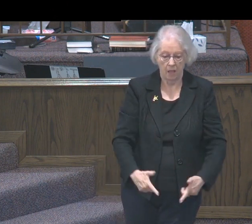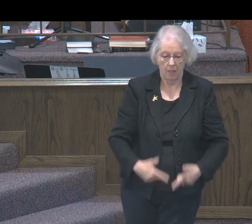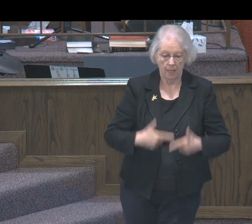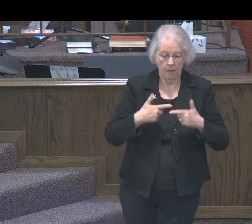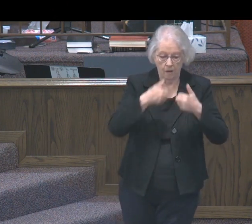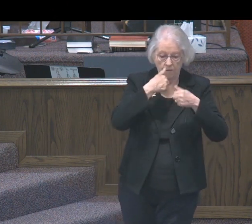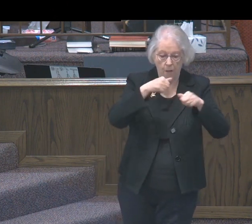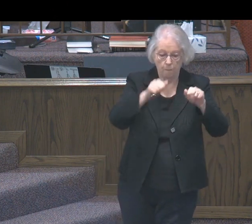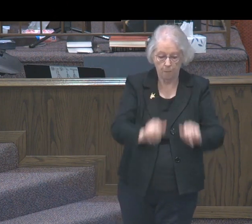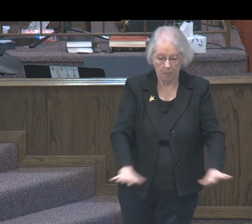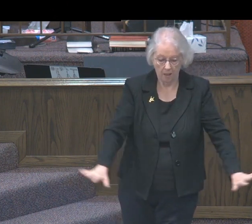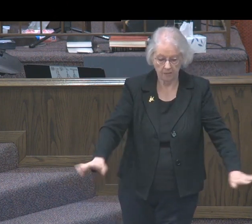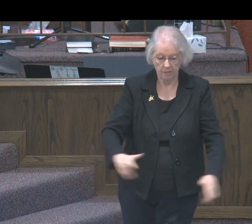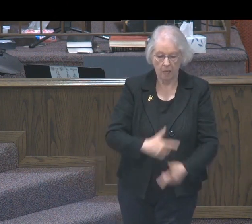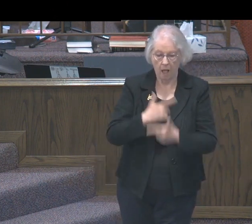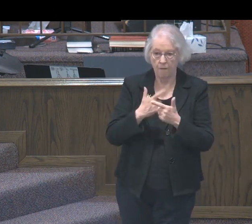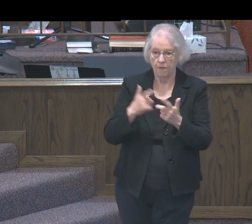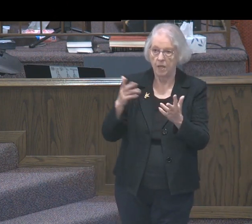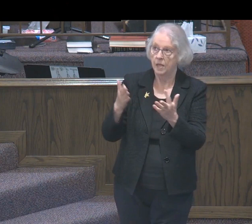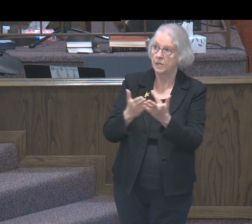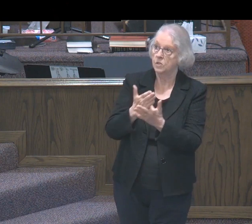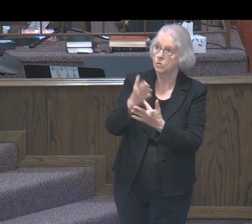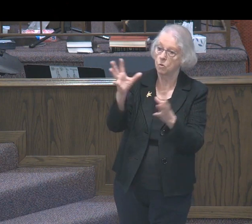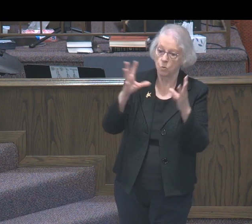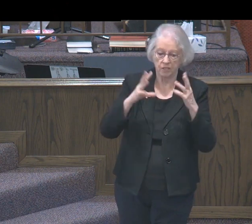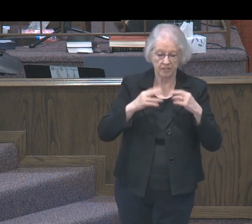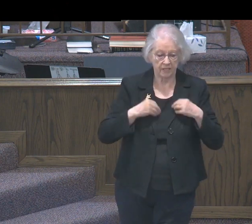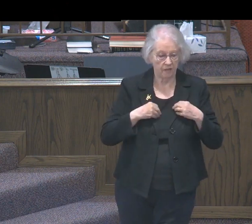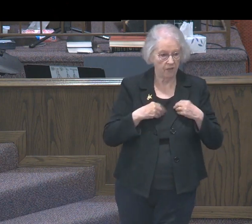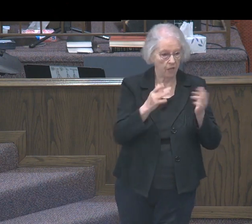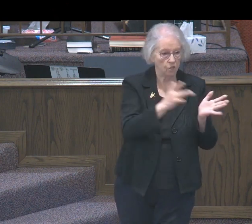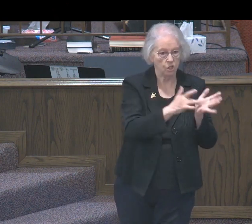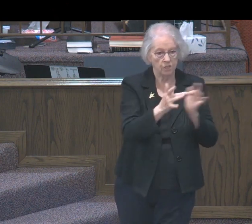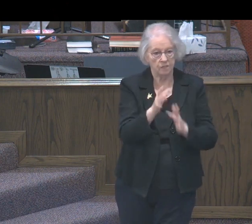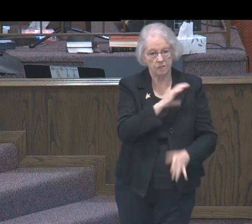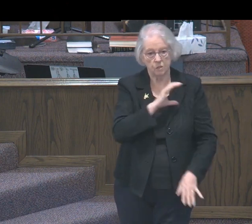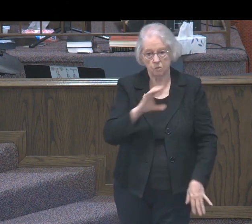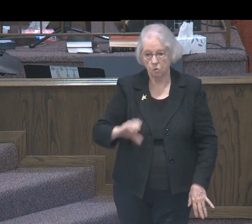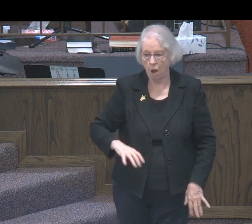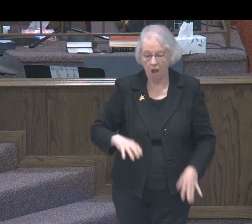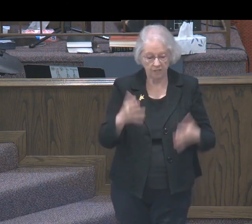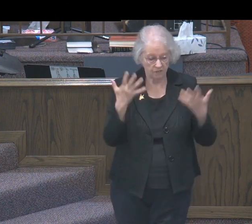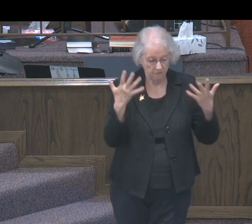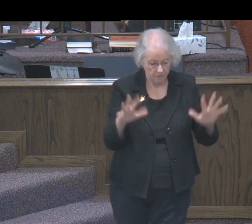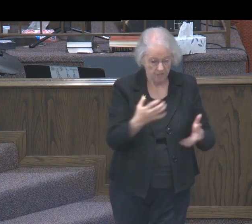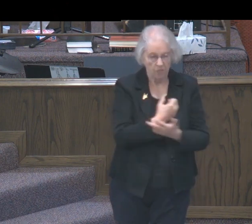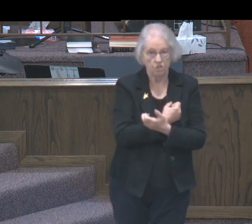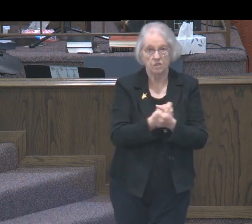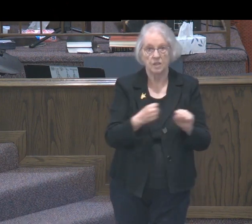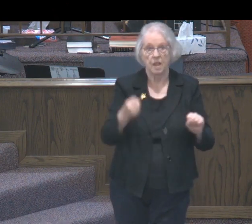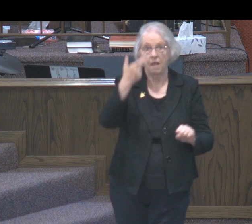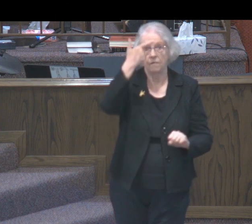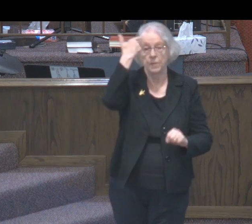Father, through the acceptance by faith in the finished work of Christ.